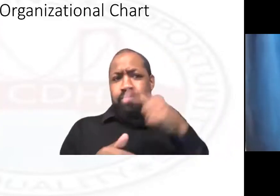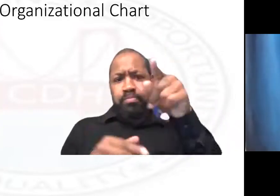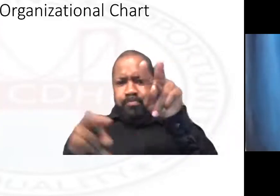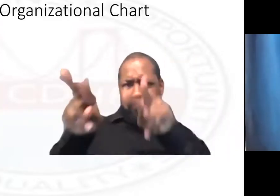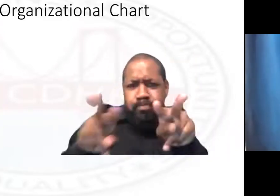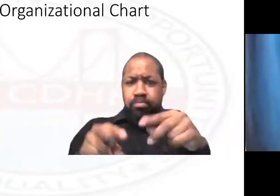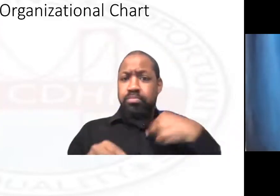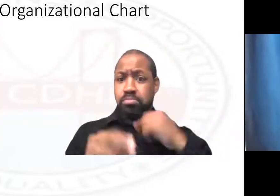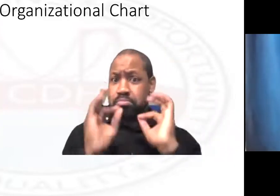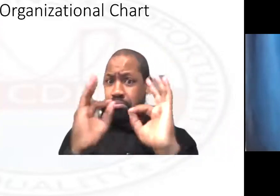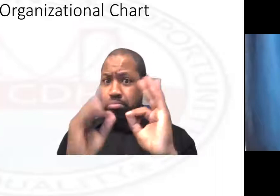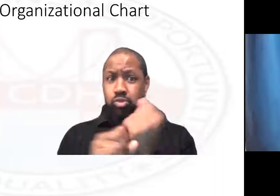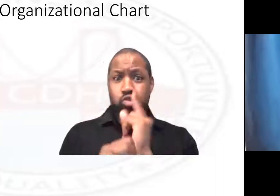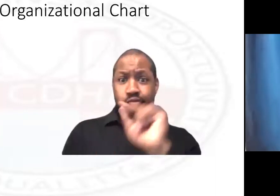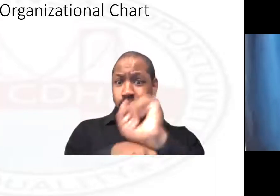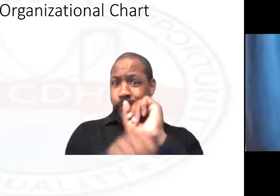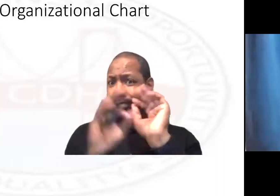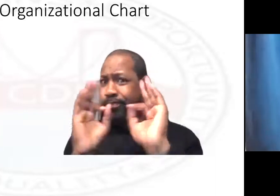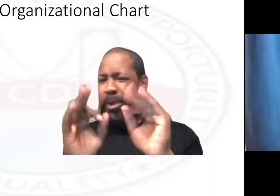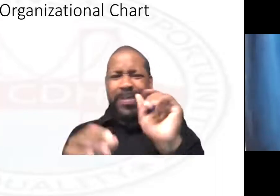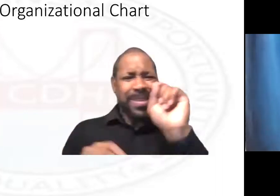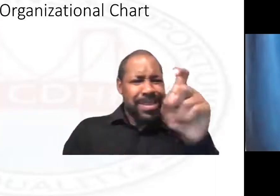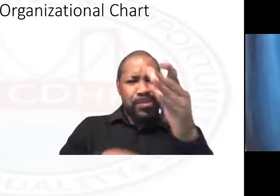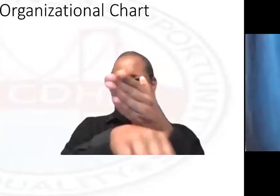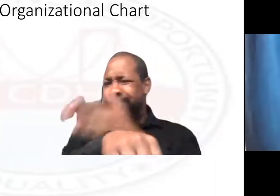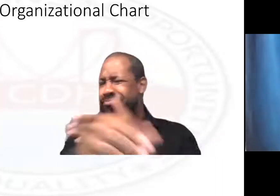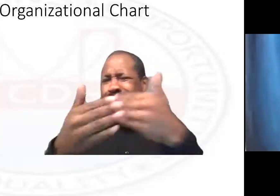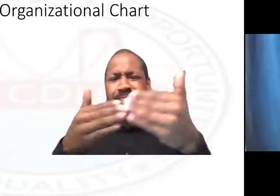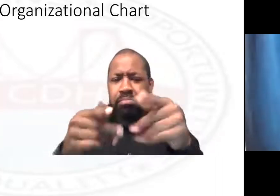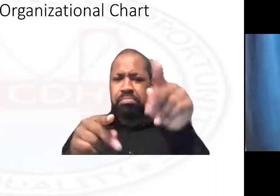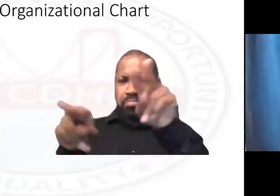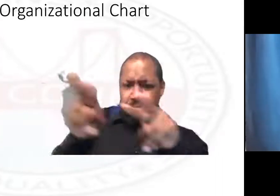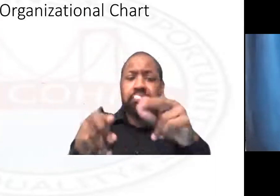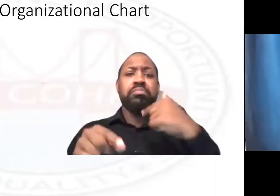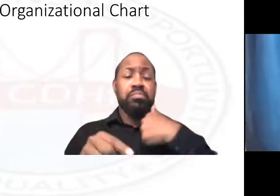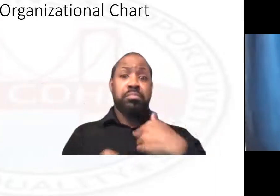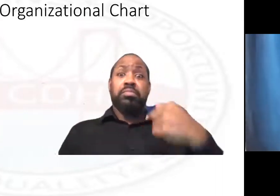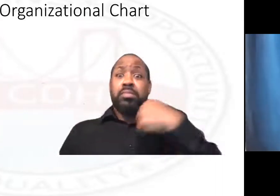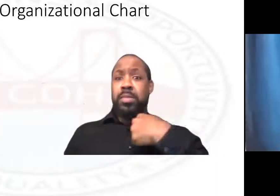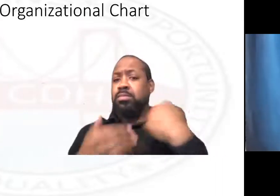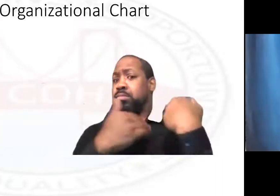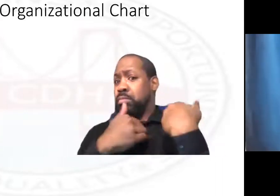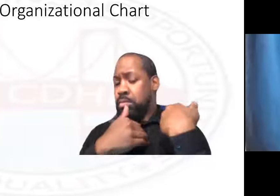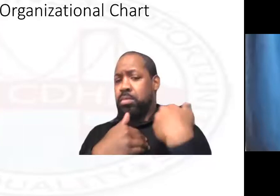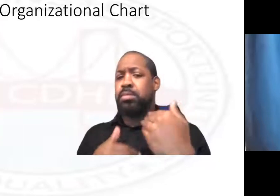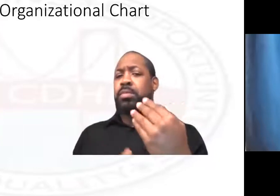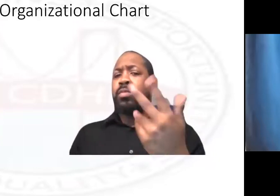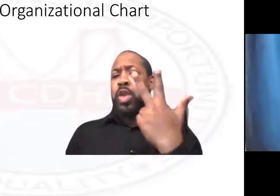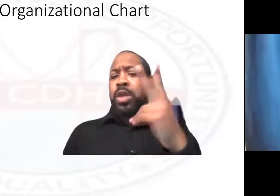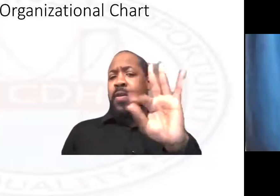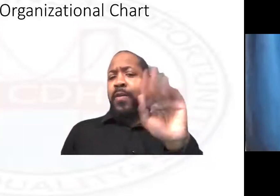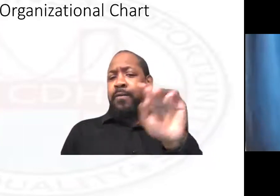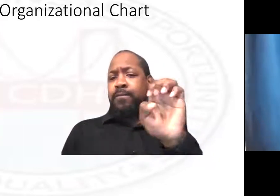under that is the executive director, myself, and anything that needs to be improved or any oversight from